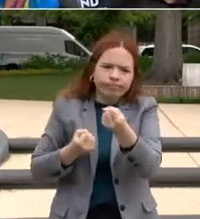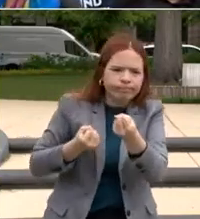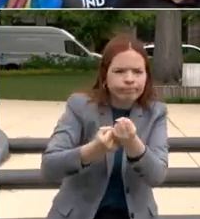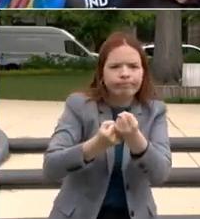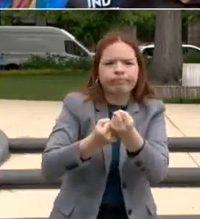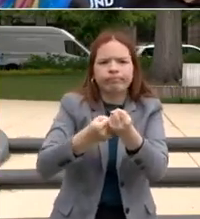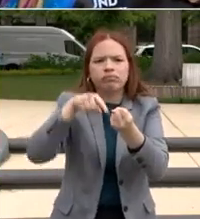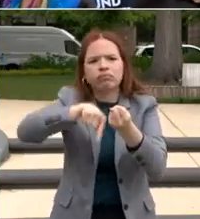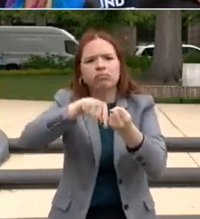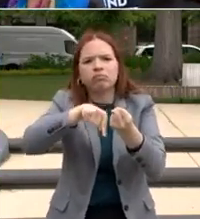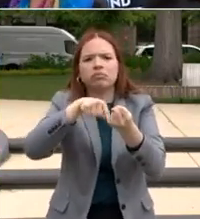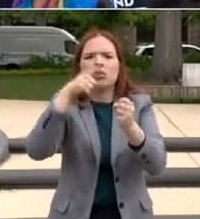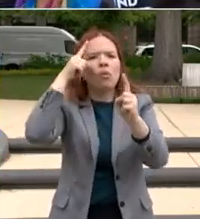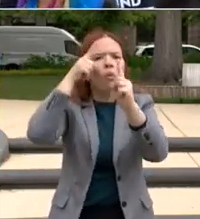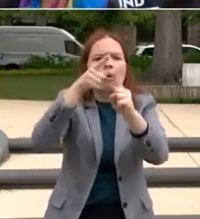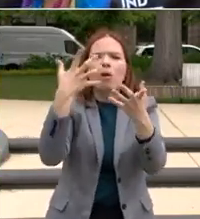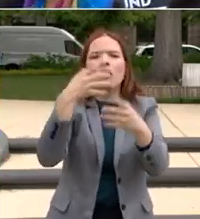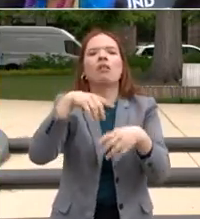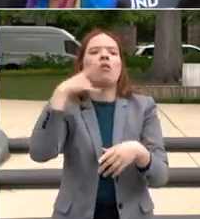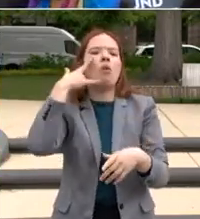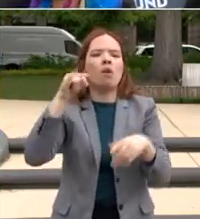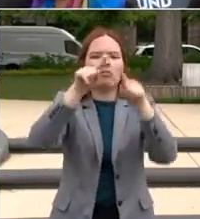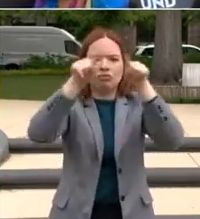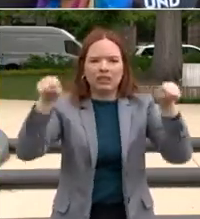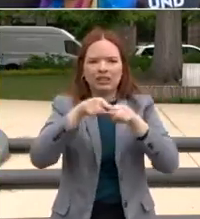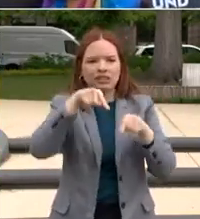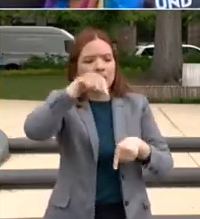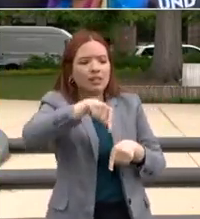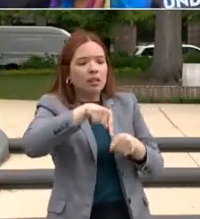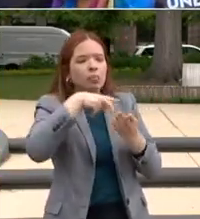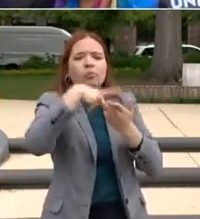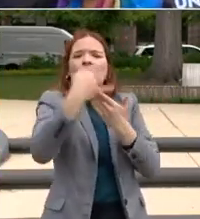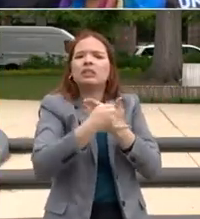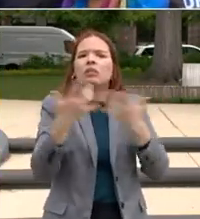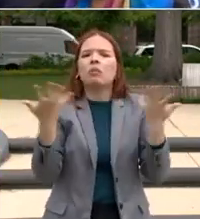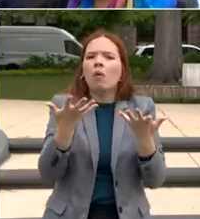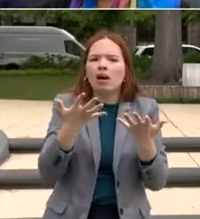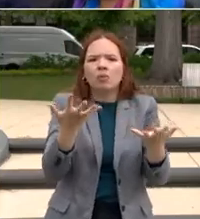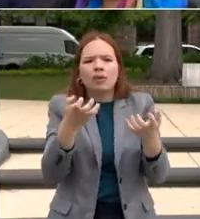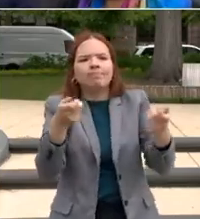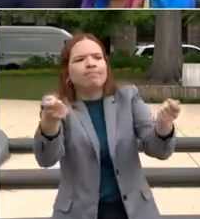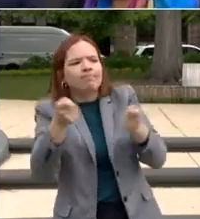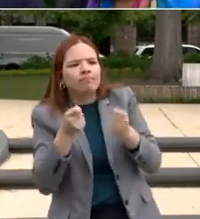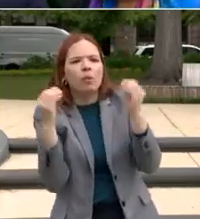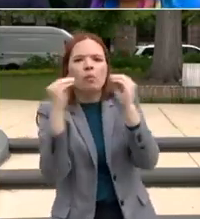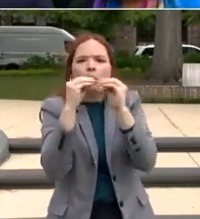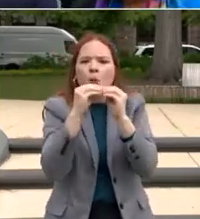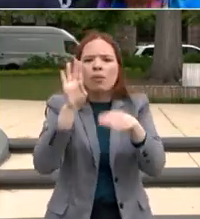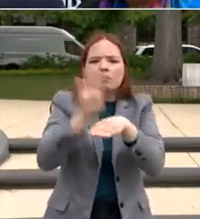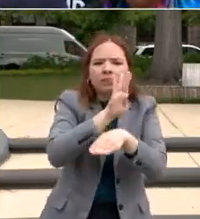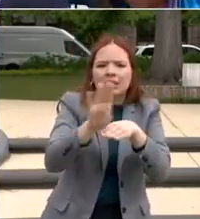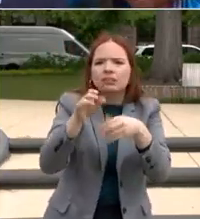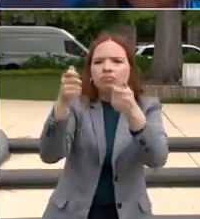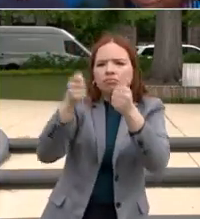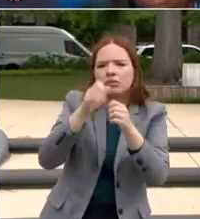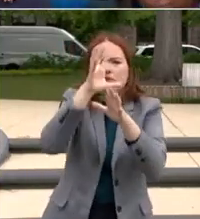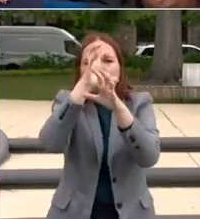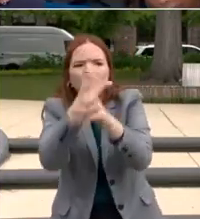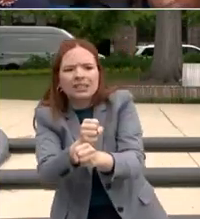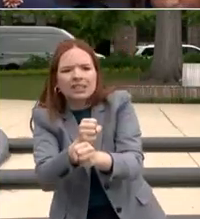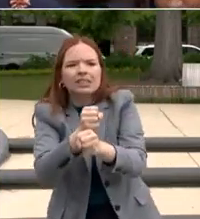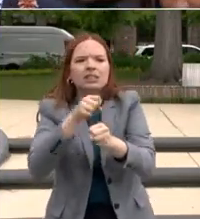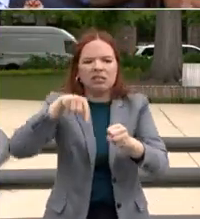Golden, that recruited small businesses like mine to infill vacant spaces in an effort to revitalize downtown